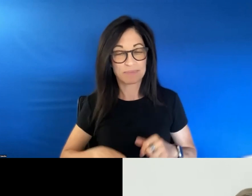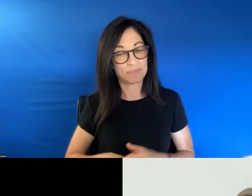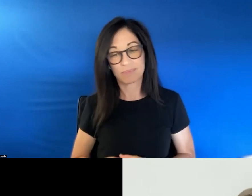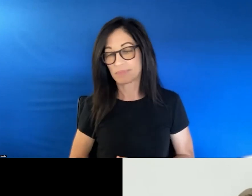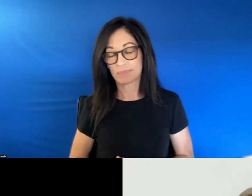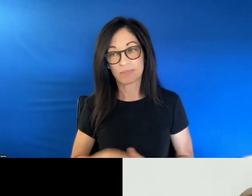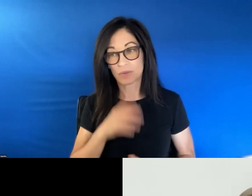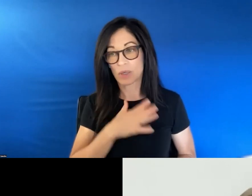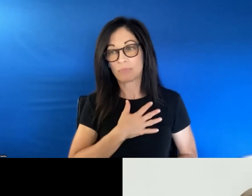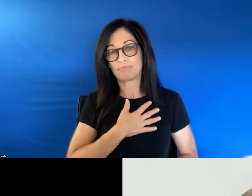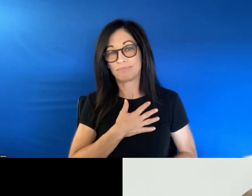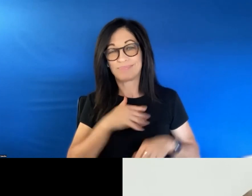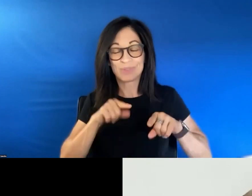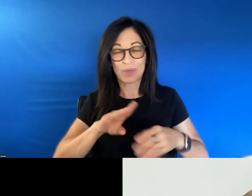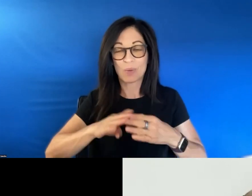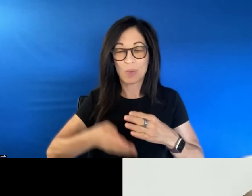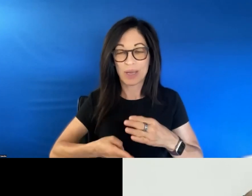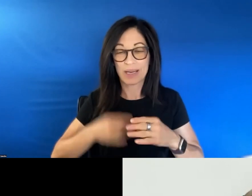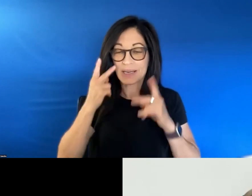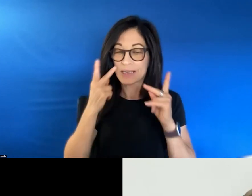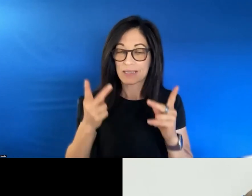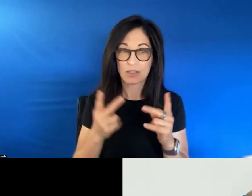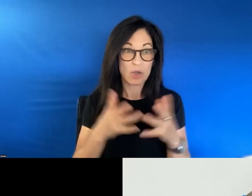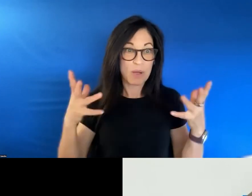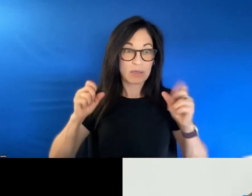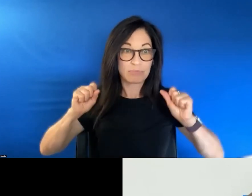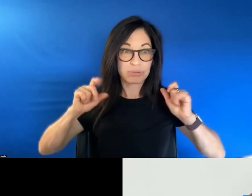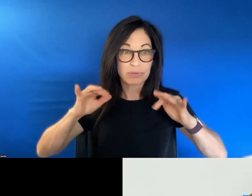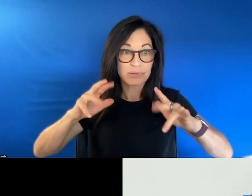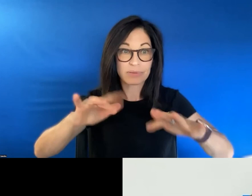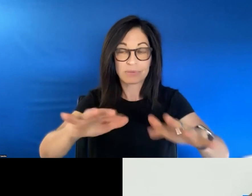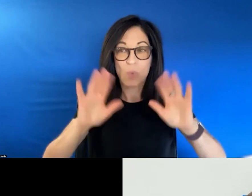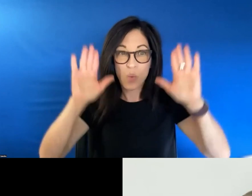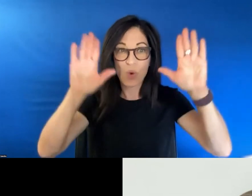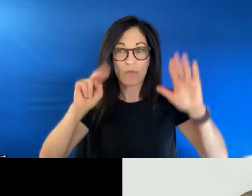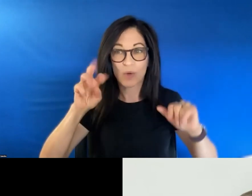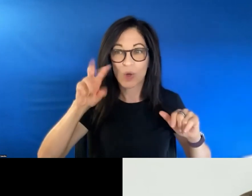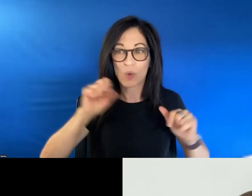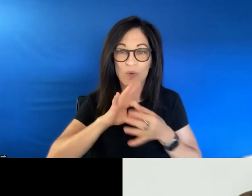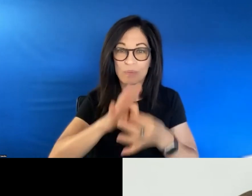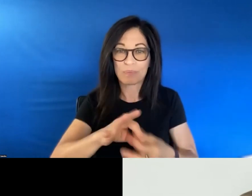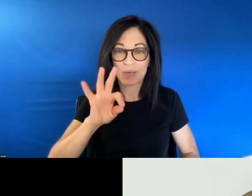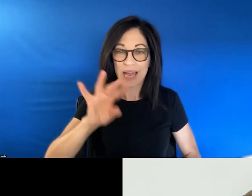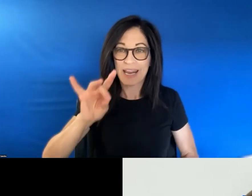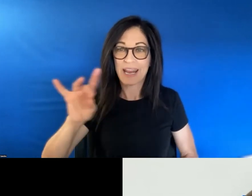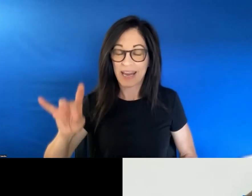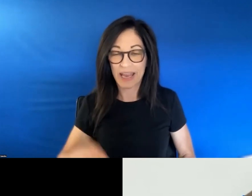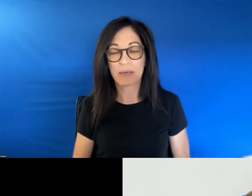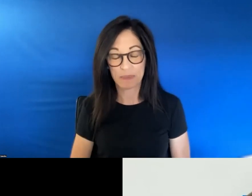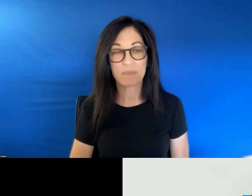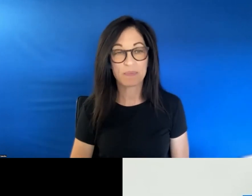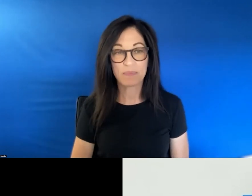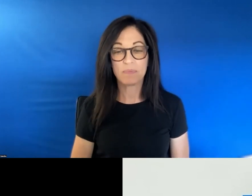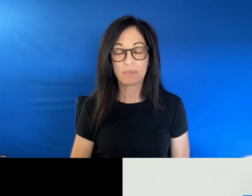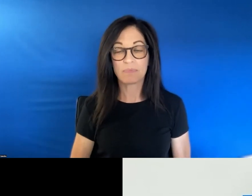was so heartening over the weekend to see such a flood of positive news all about 988. And I do want to acknowledge some of